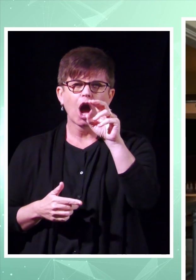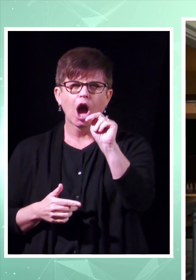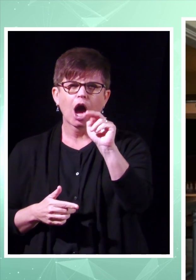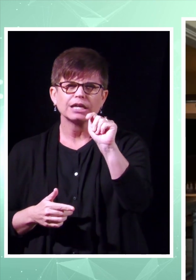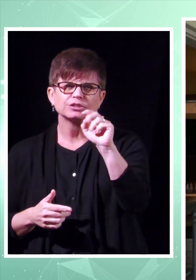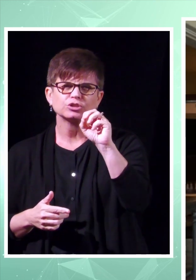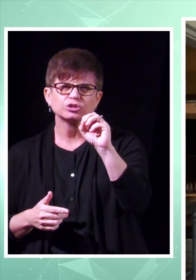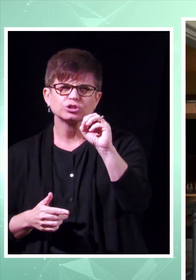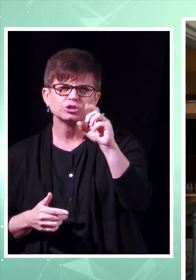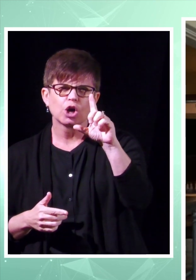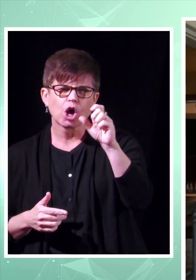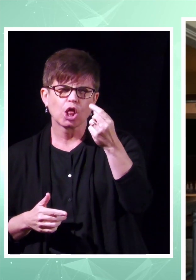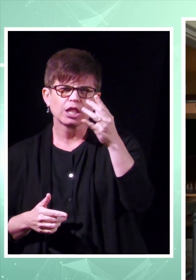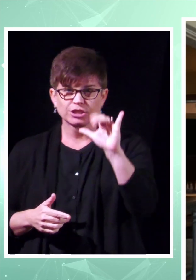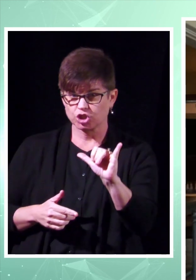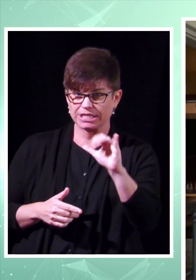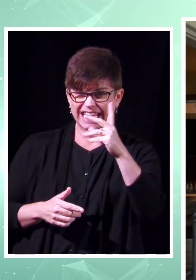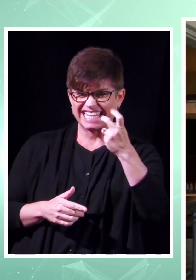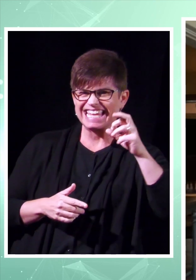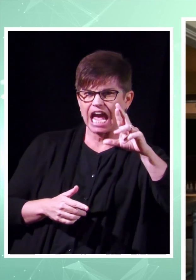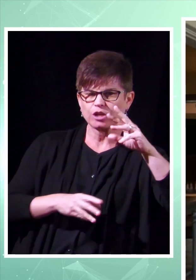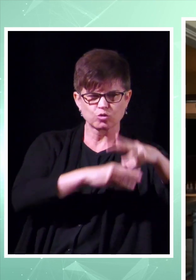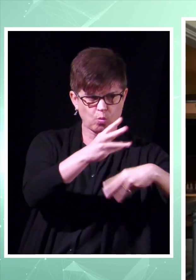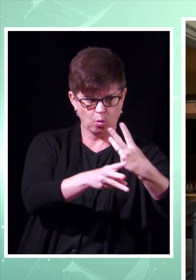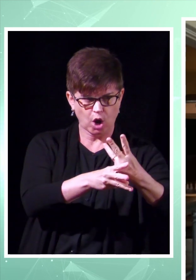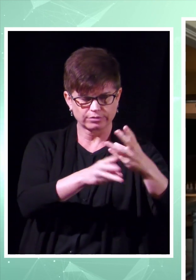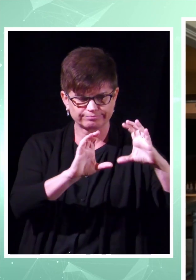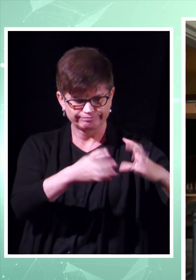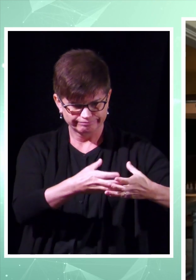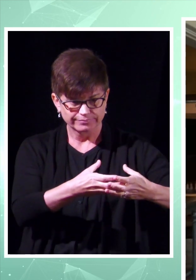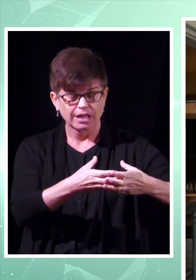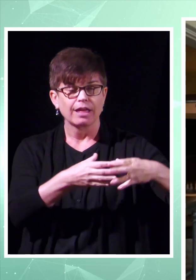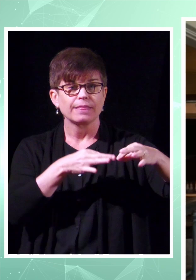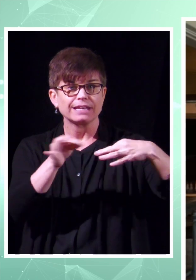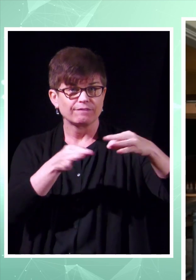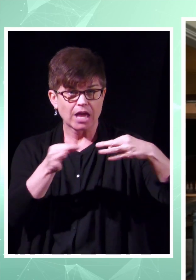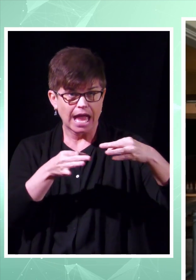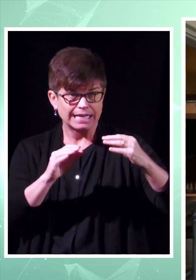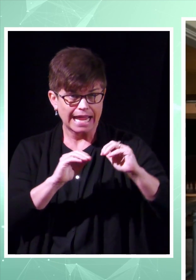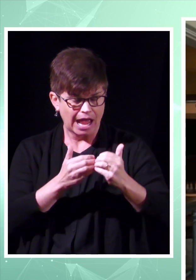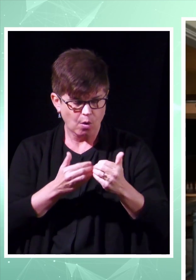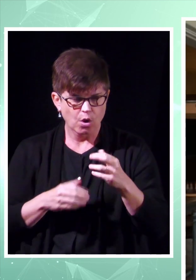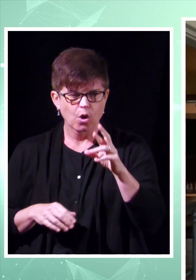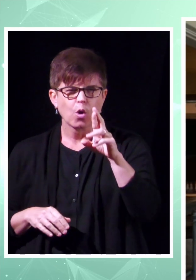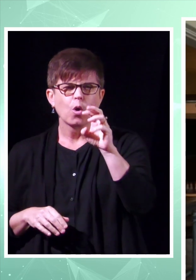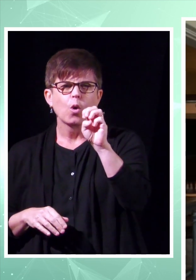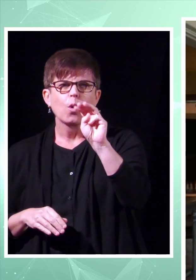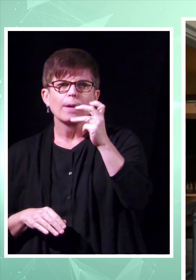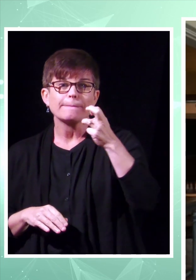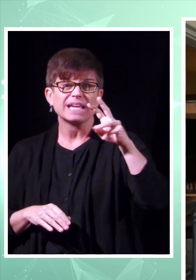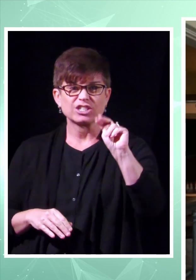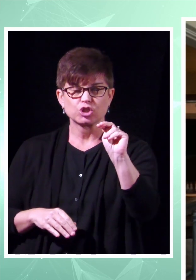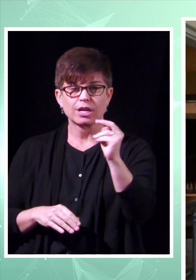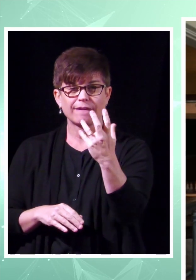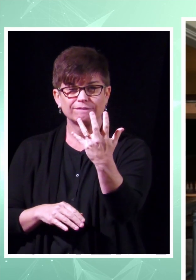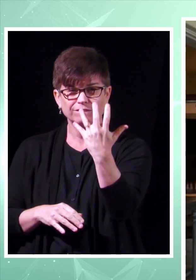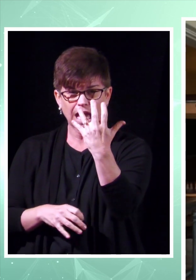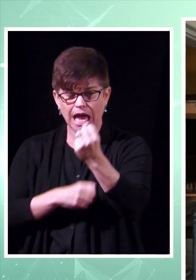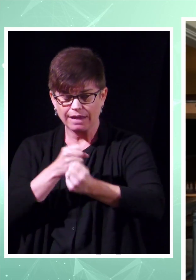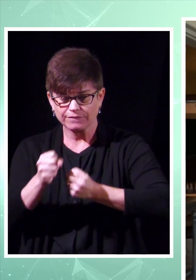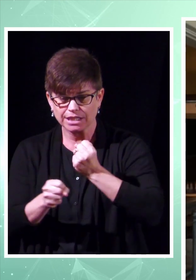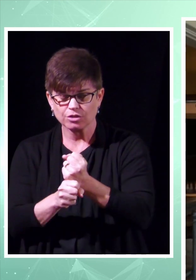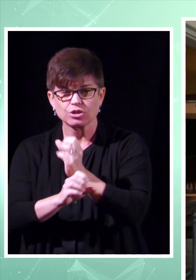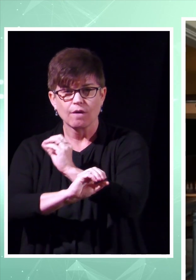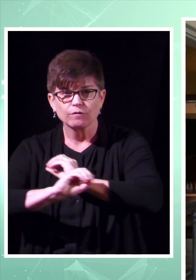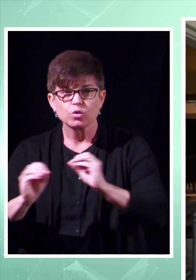in oncology, in cancer world, they define remission as follows: 5 years of no